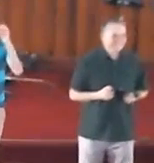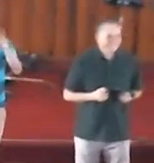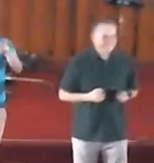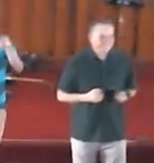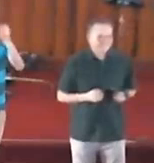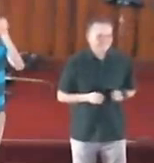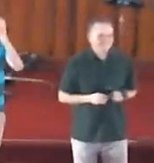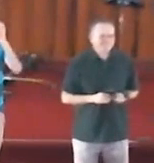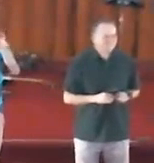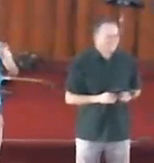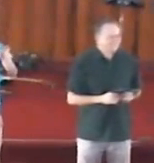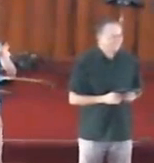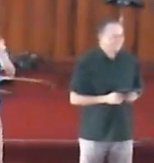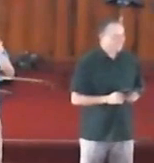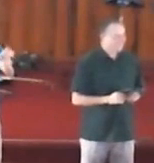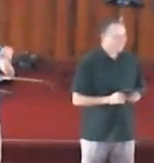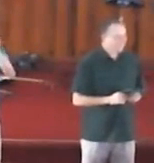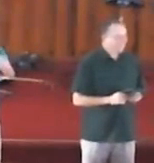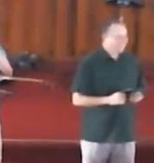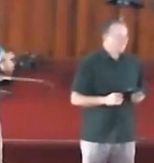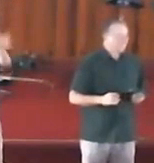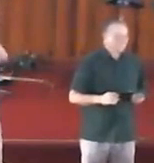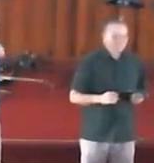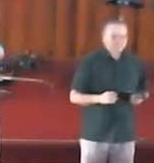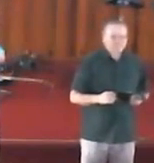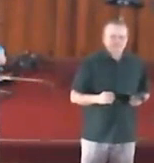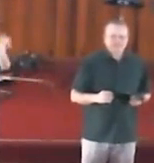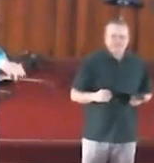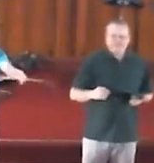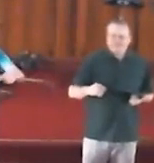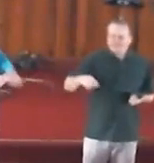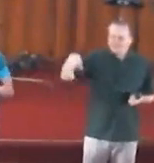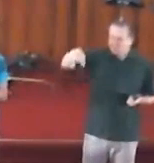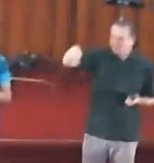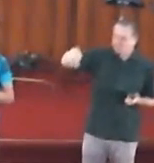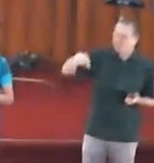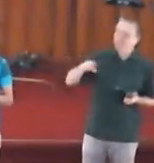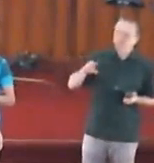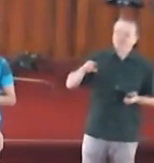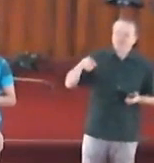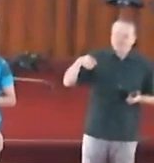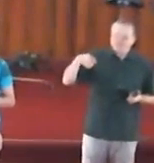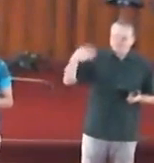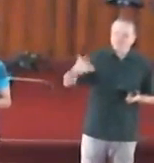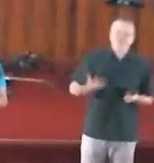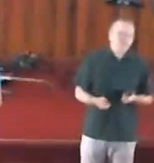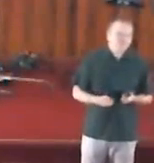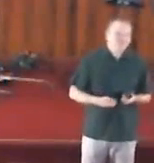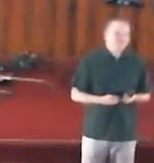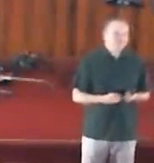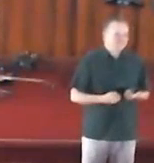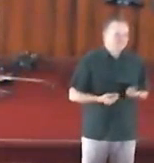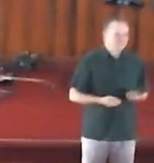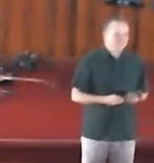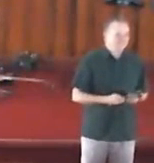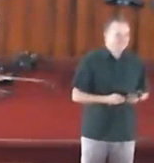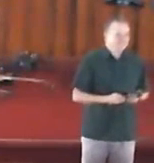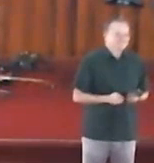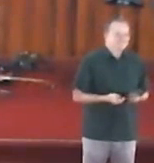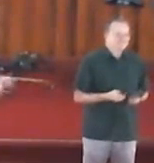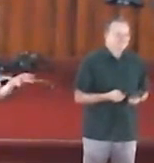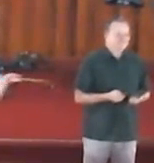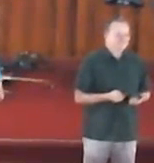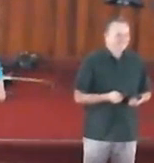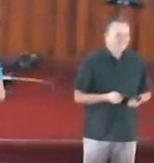the light going through the water droplets and it separates the light and forms a rainbow. Aquí en Moravia hay muchos arcoíris en general.